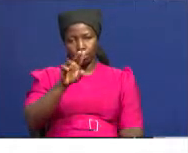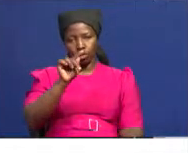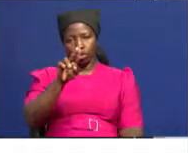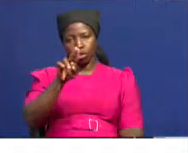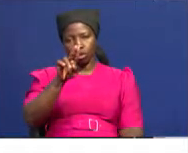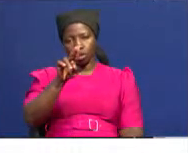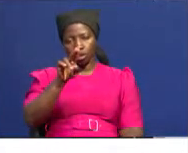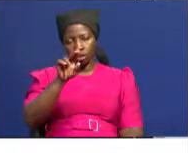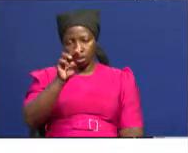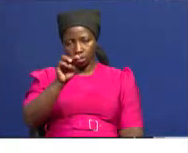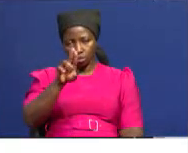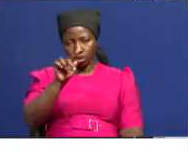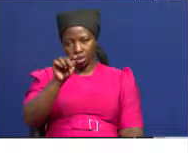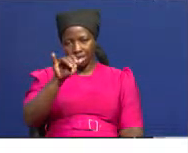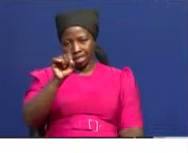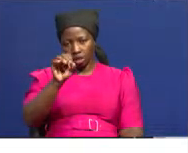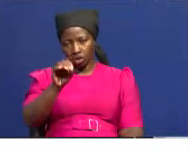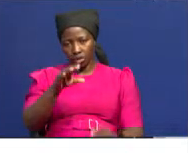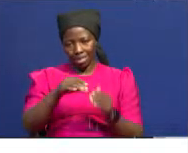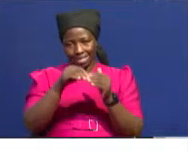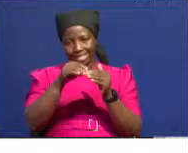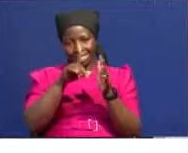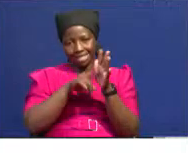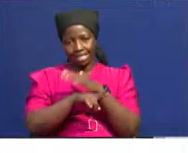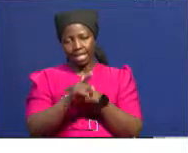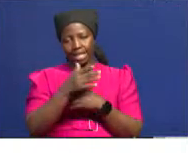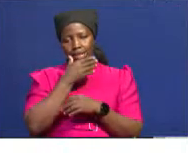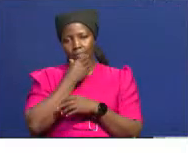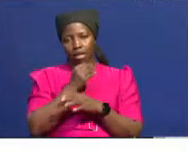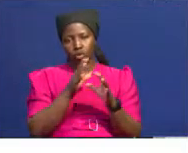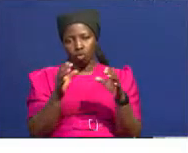headline the lead in the men's category.